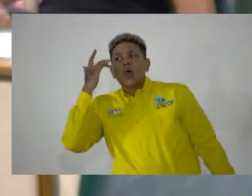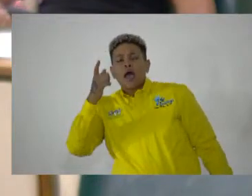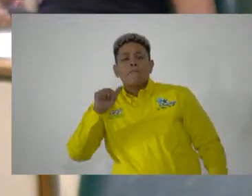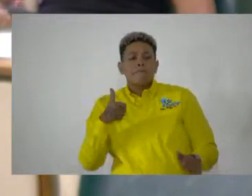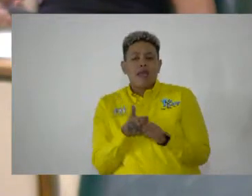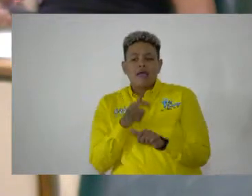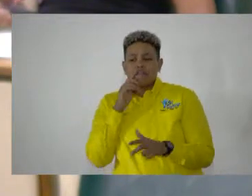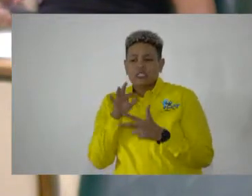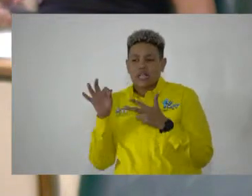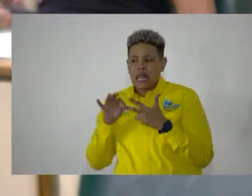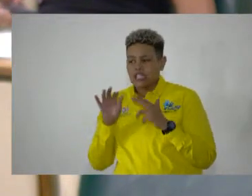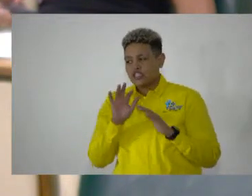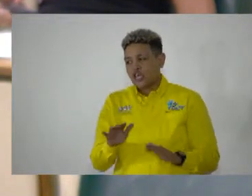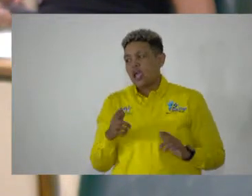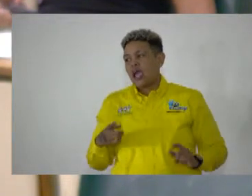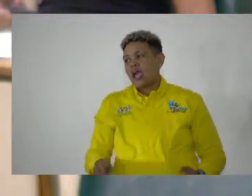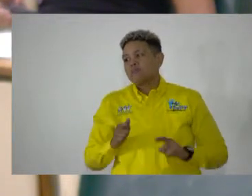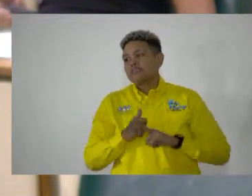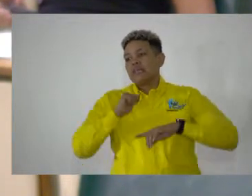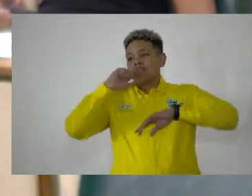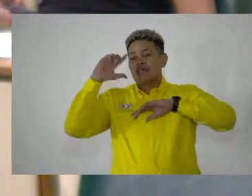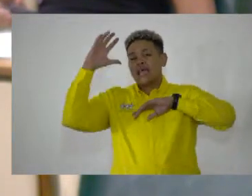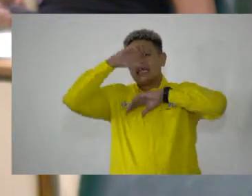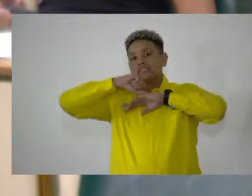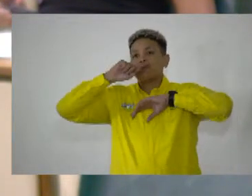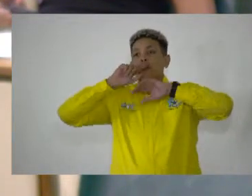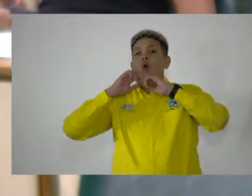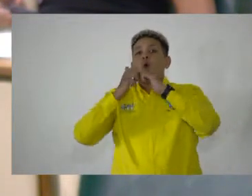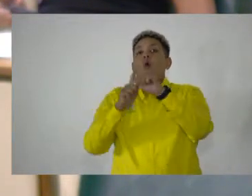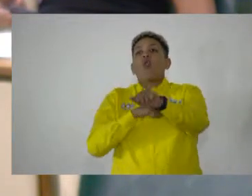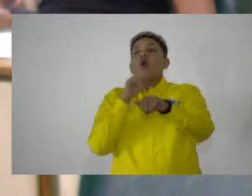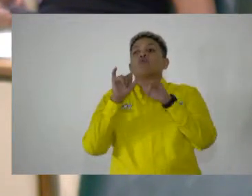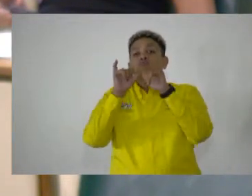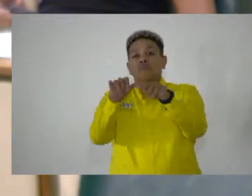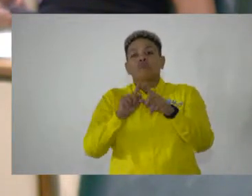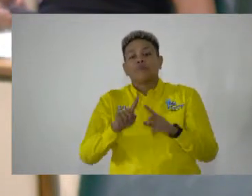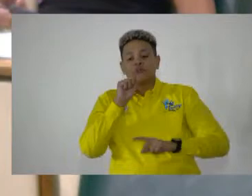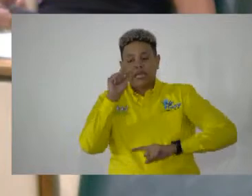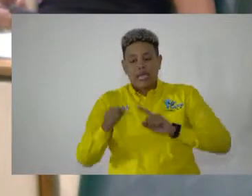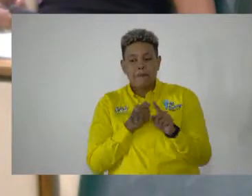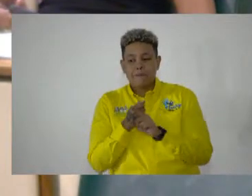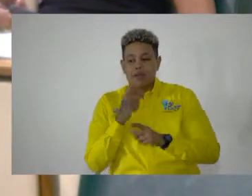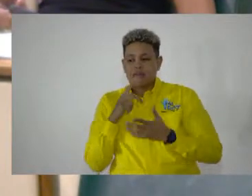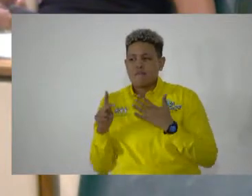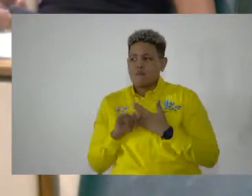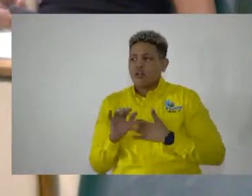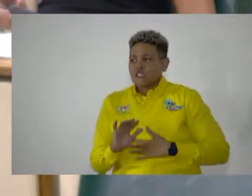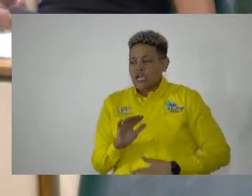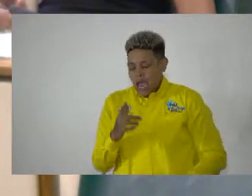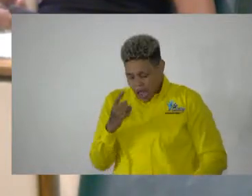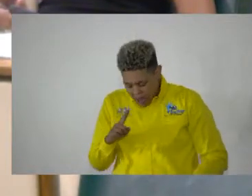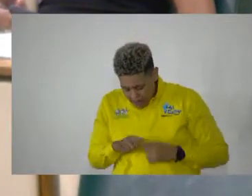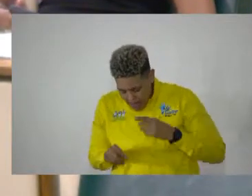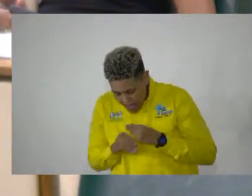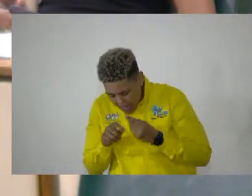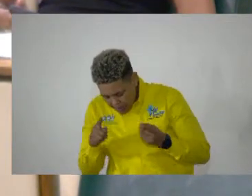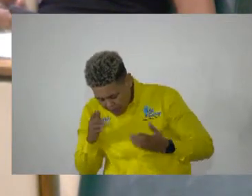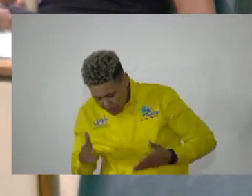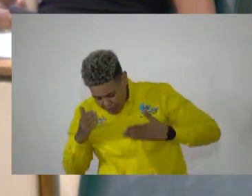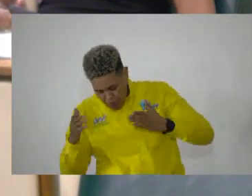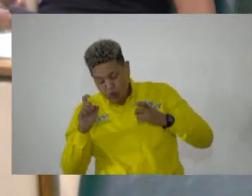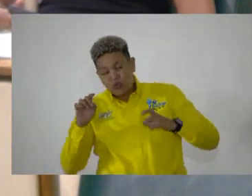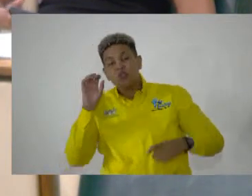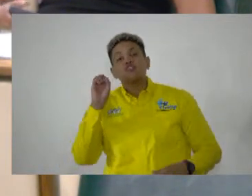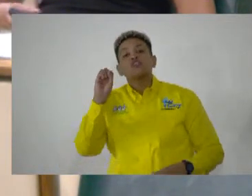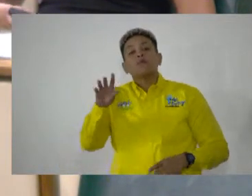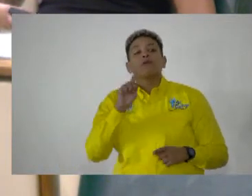for selection, the estimated duration and the impact of the project. And these proposals are to be